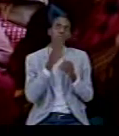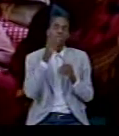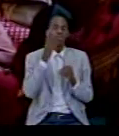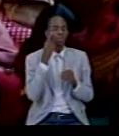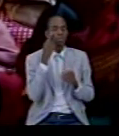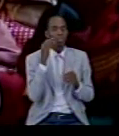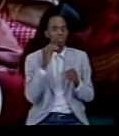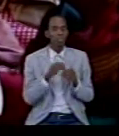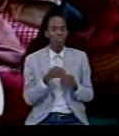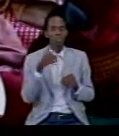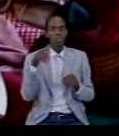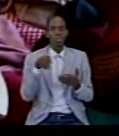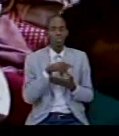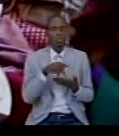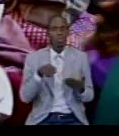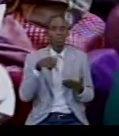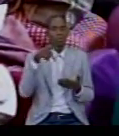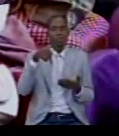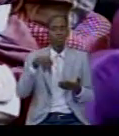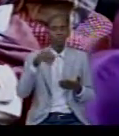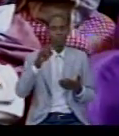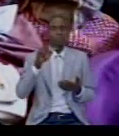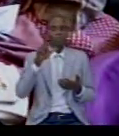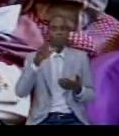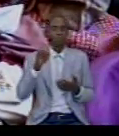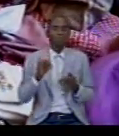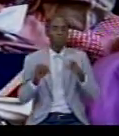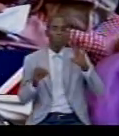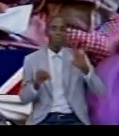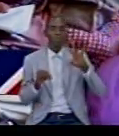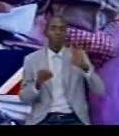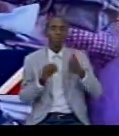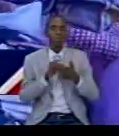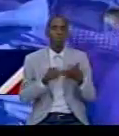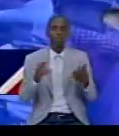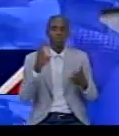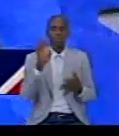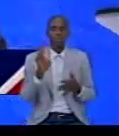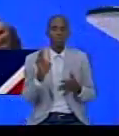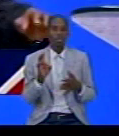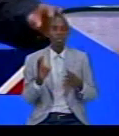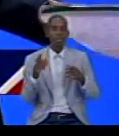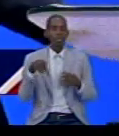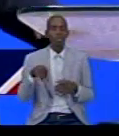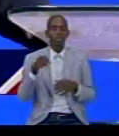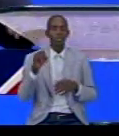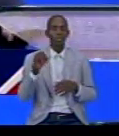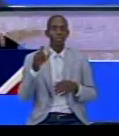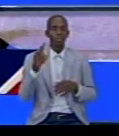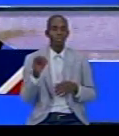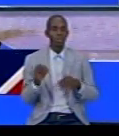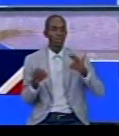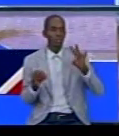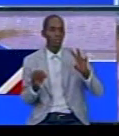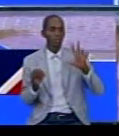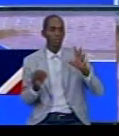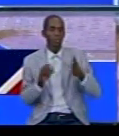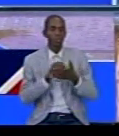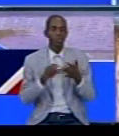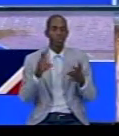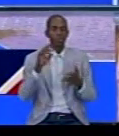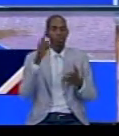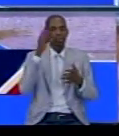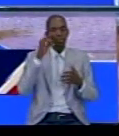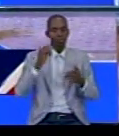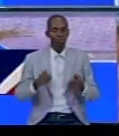Psalm 75, and we're reading from verse 6. In Psalm 75, verse 6, for promotion